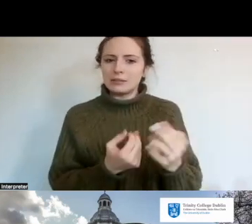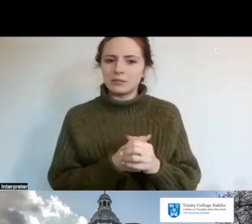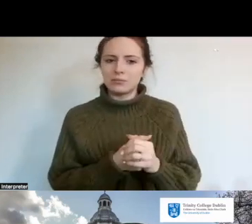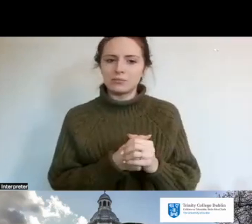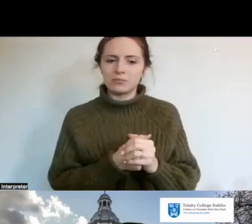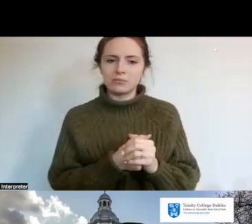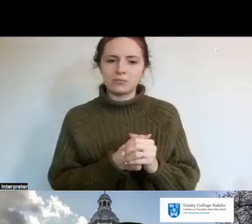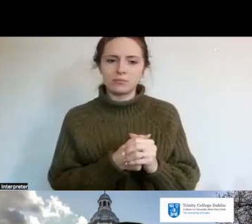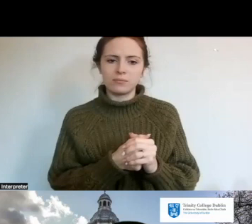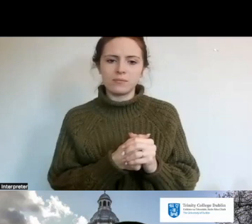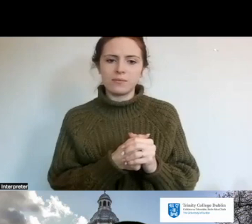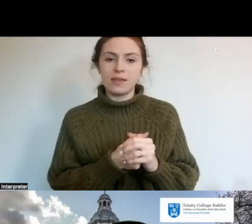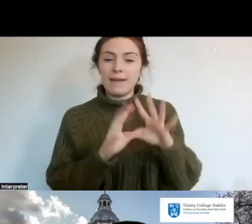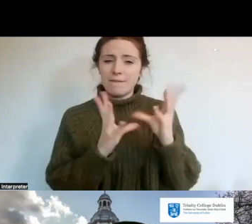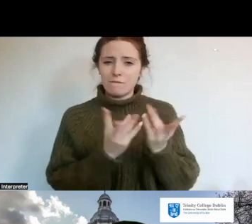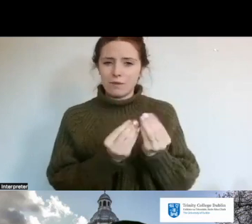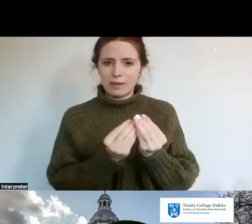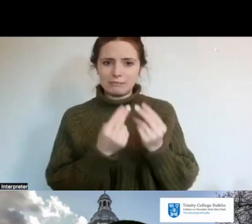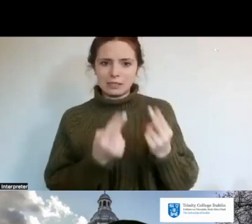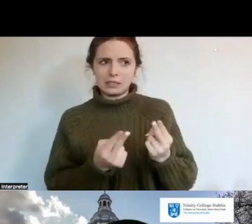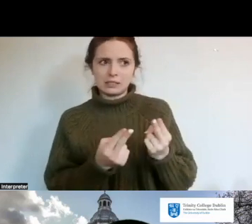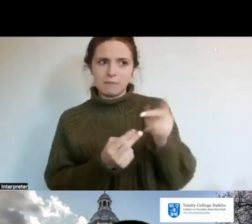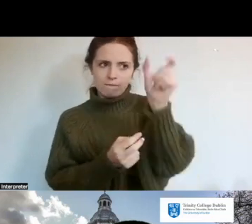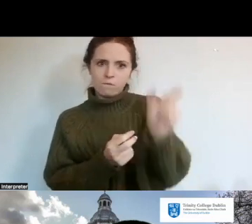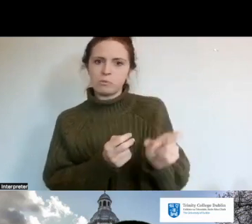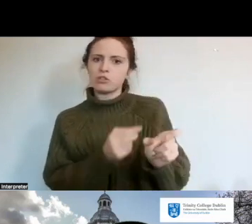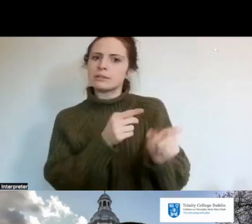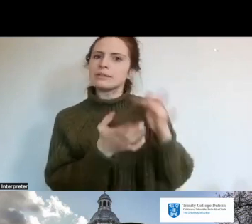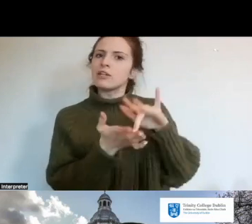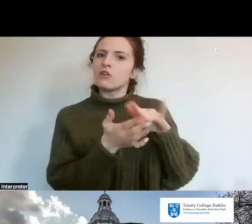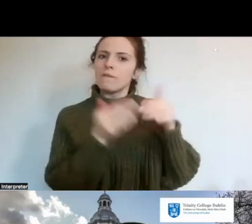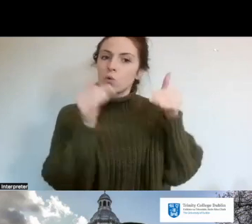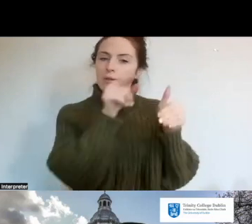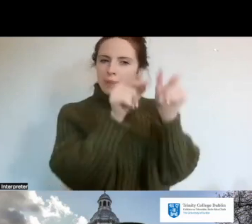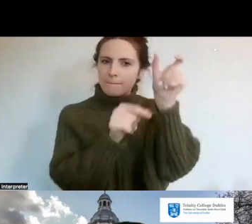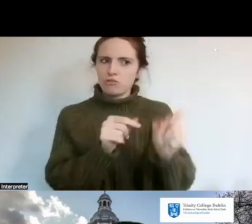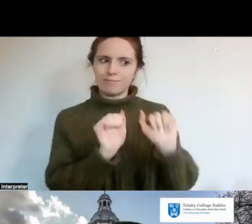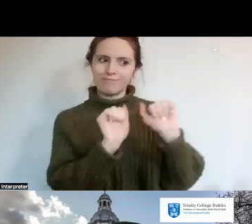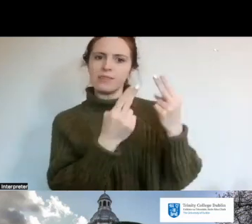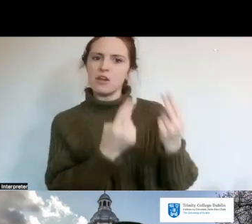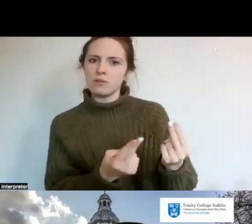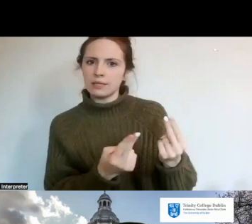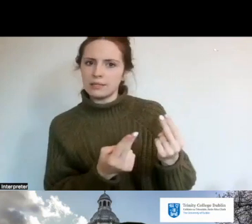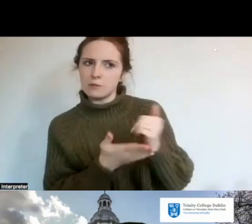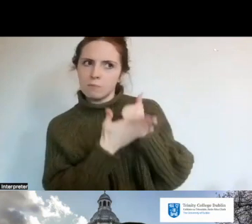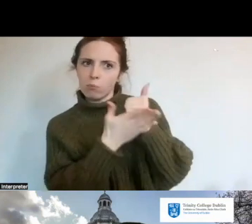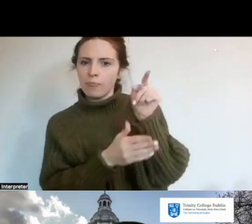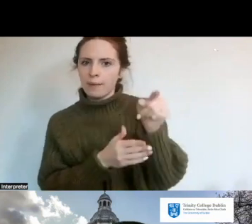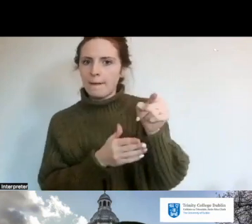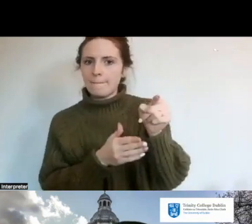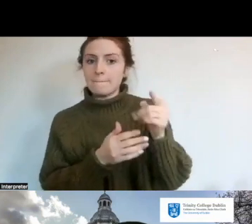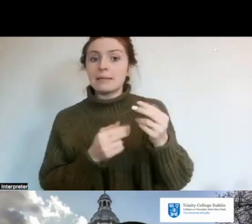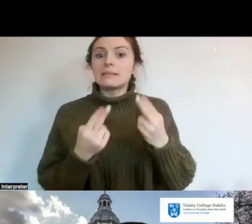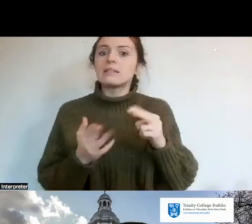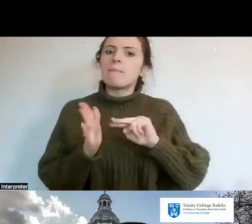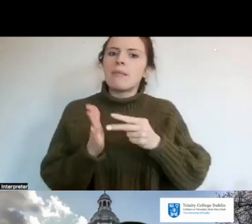approach, and everything needs to be person-centered and person-focused. And there also needs to be planning, and that planning